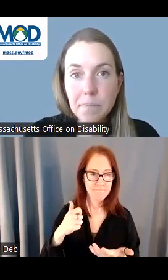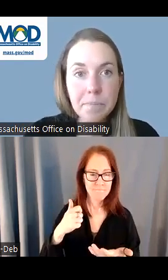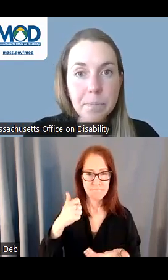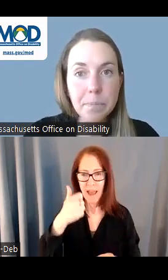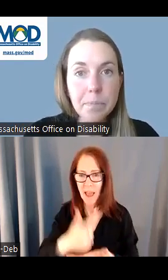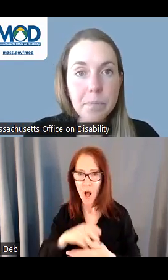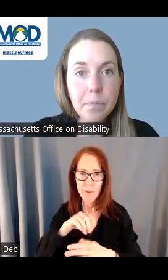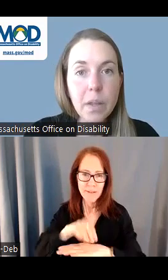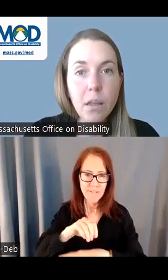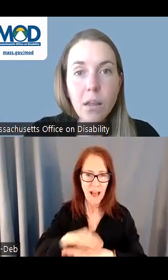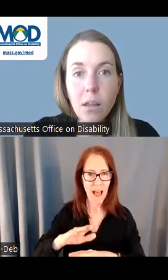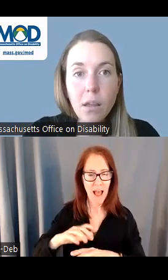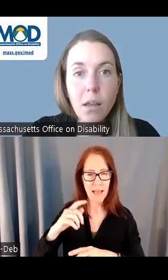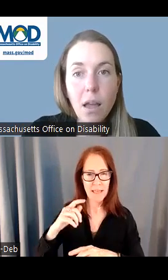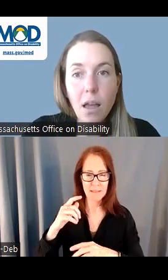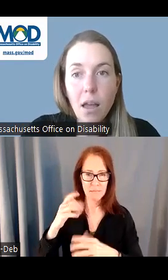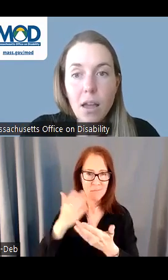looking.